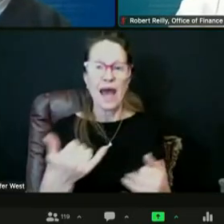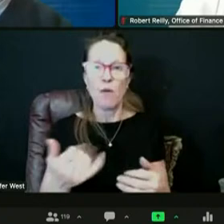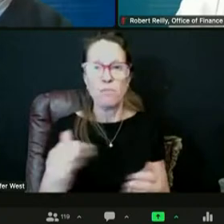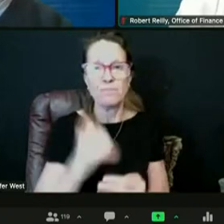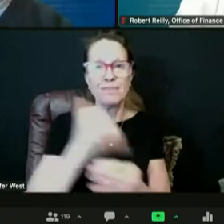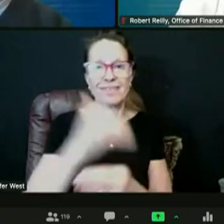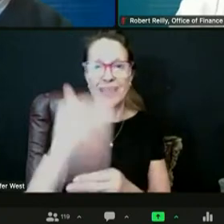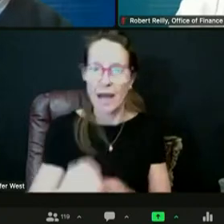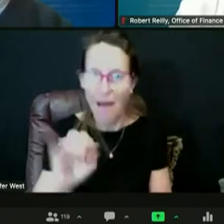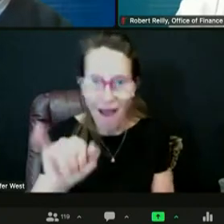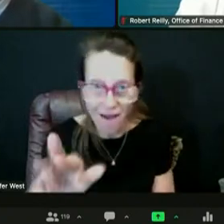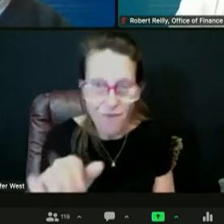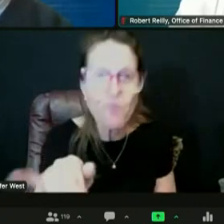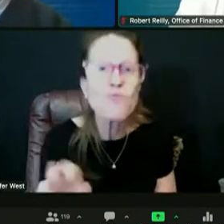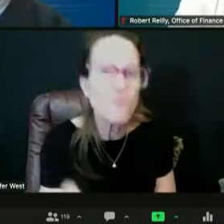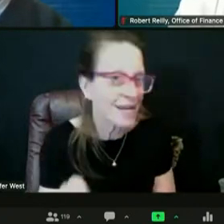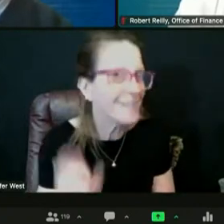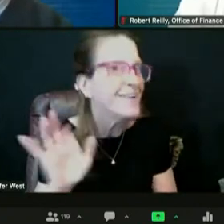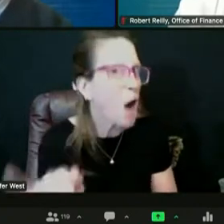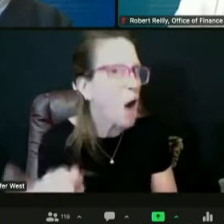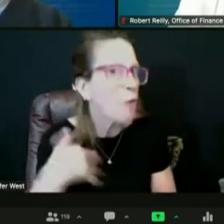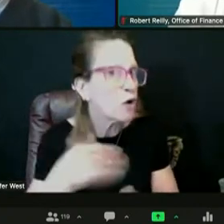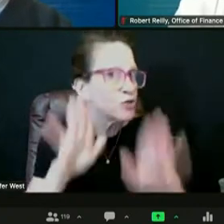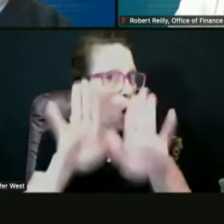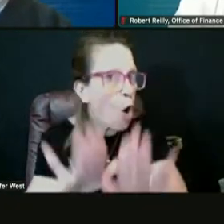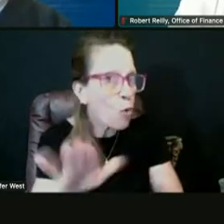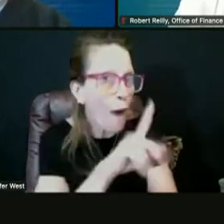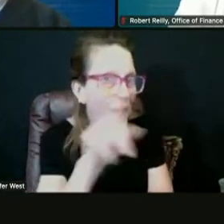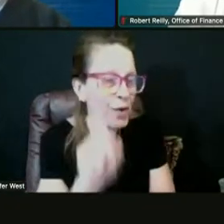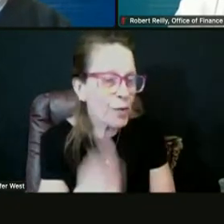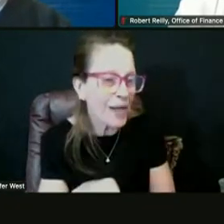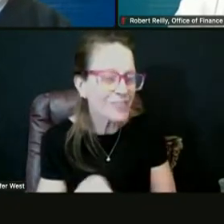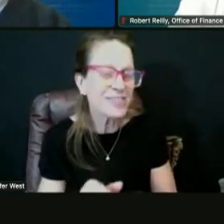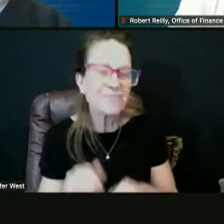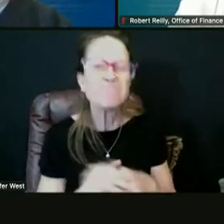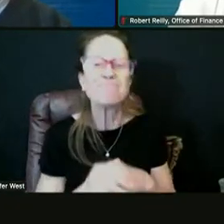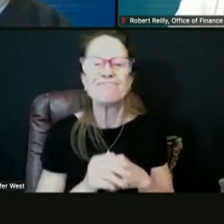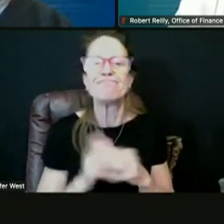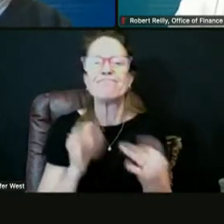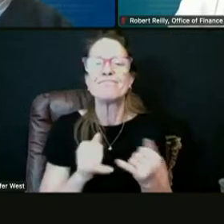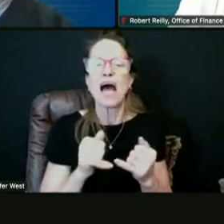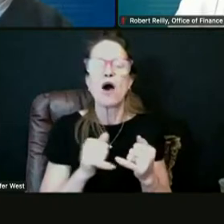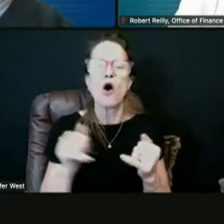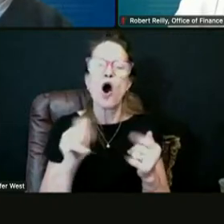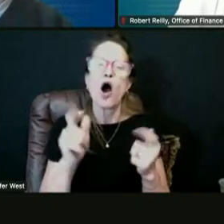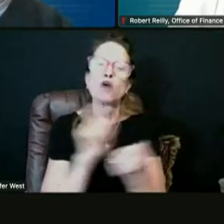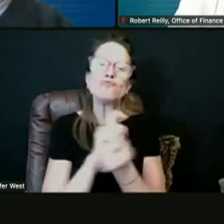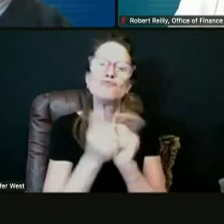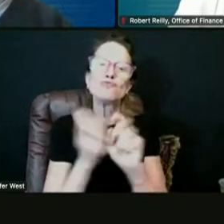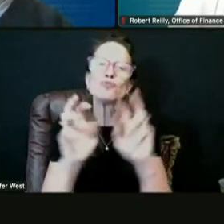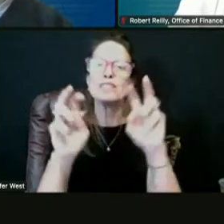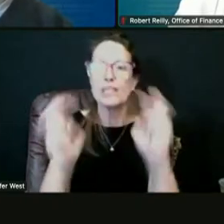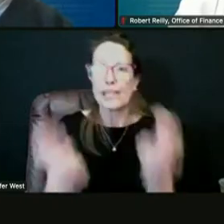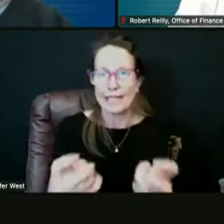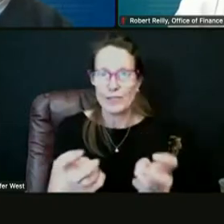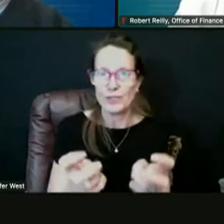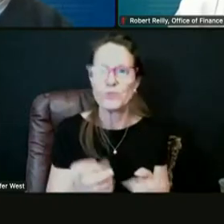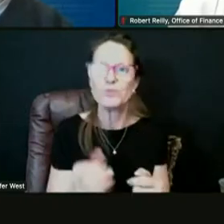bar. You got another good question for us? I know. That was a great one. So switching gears a little bit, the next